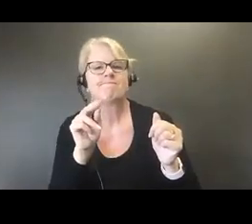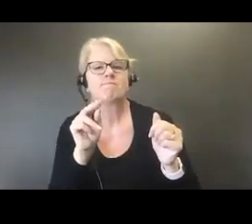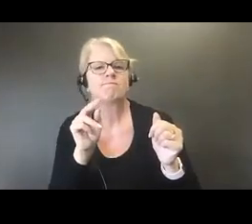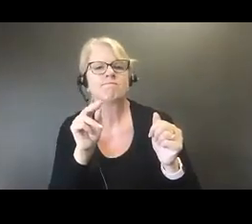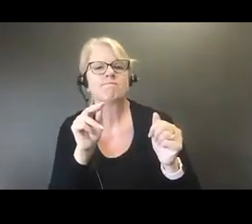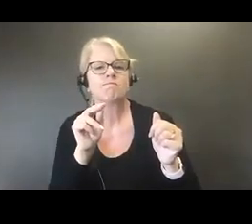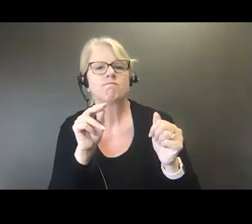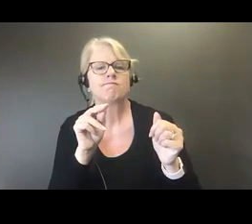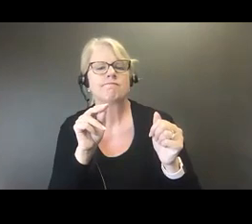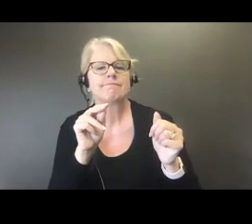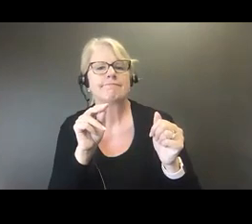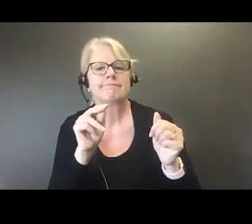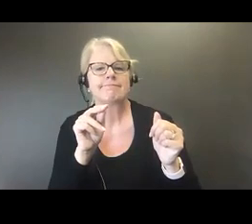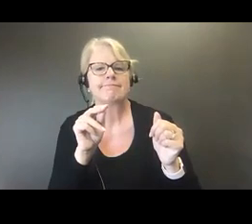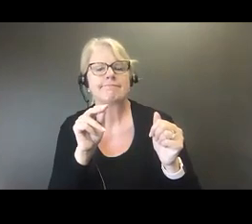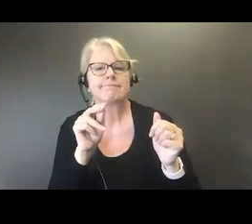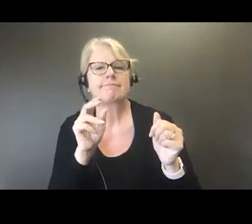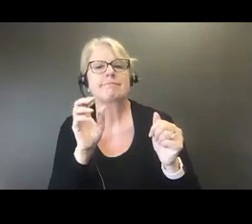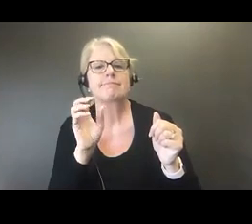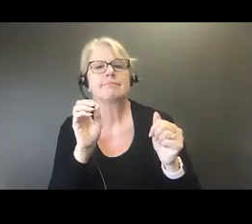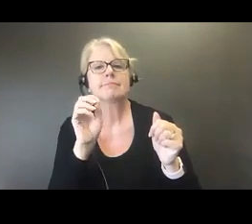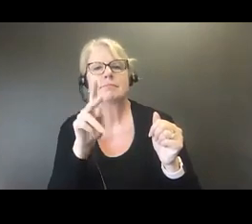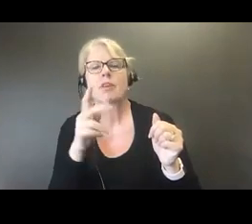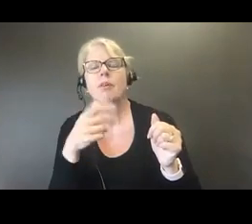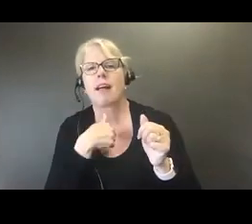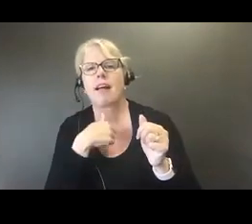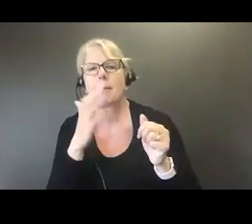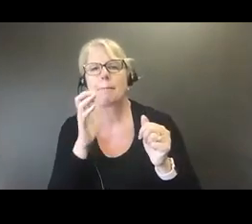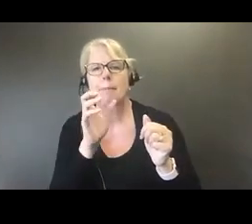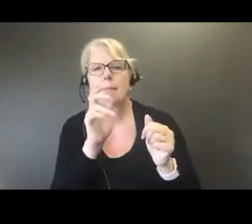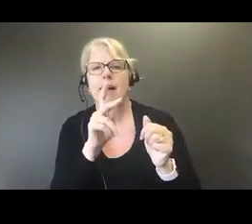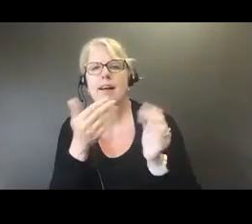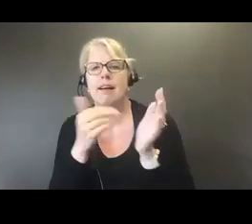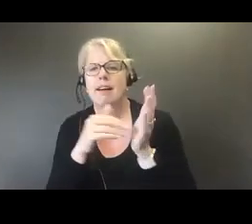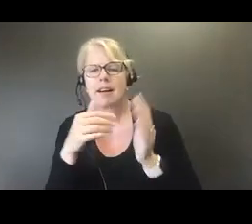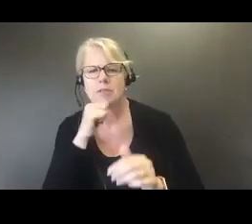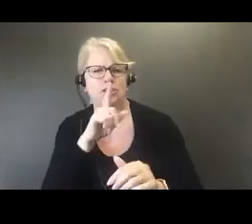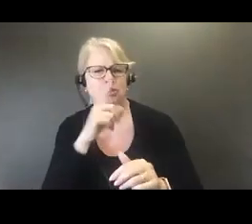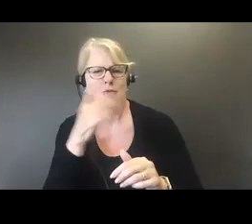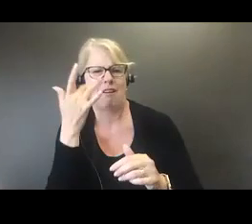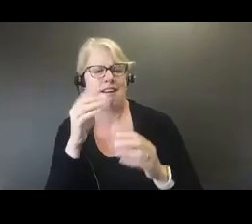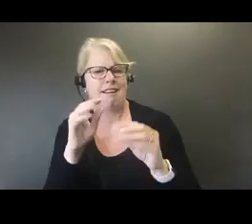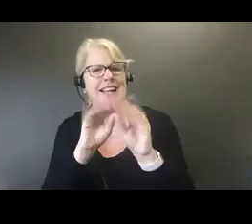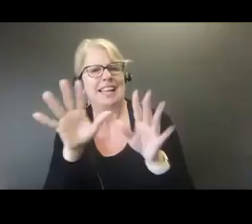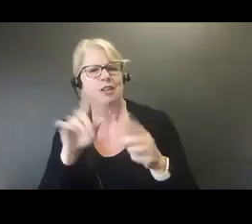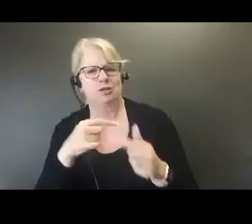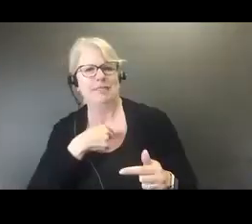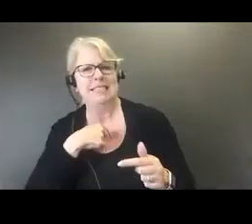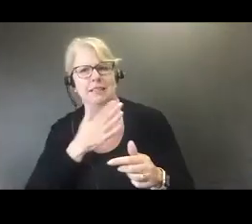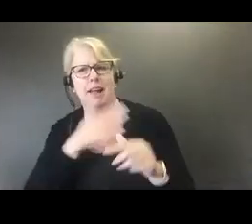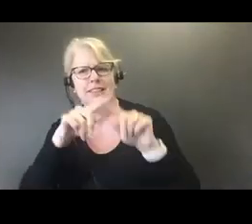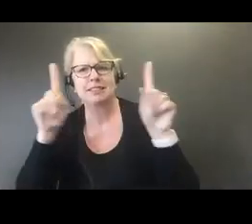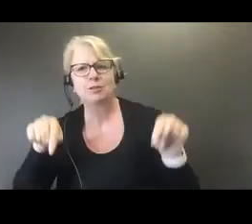Okay, let's go back again and just see if, I don't know why they look clear to me on my screen.